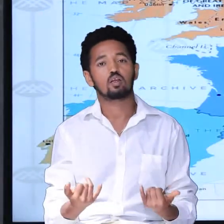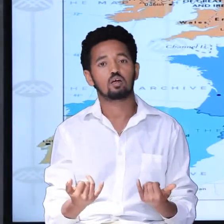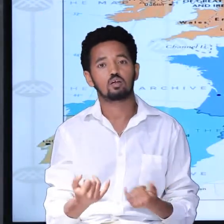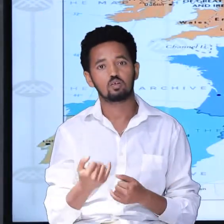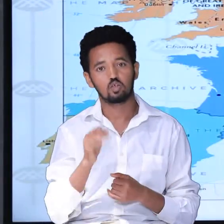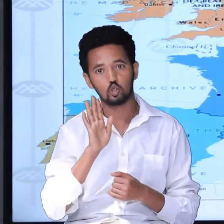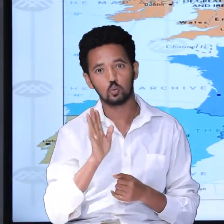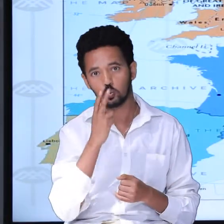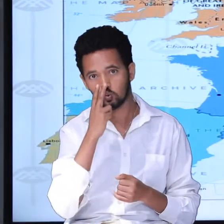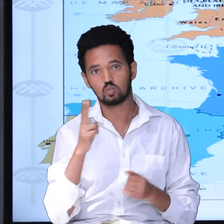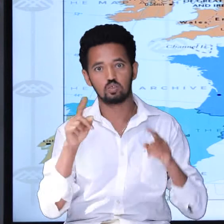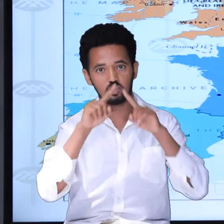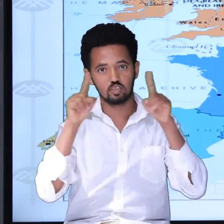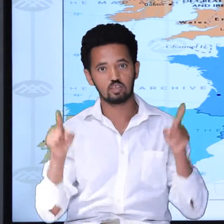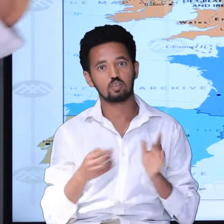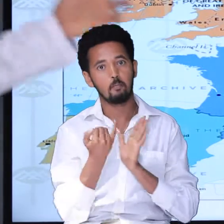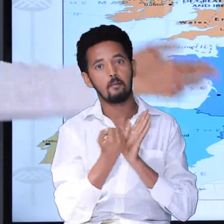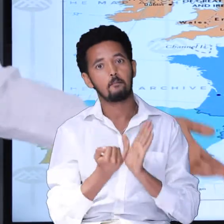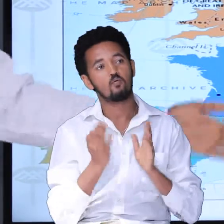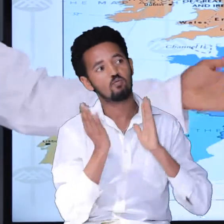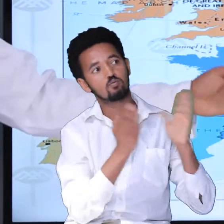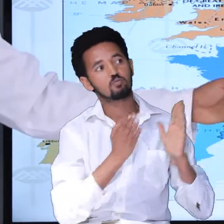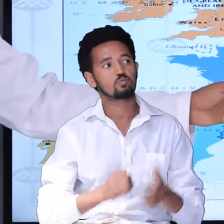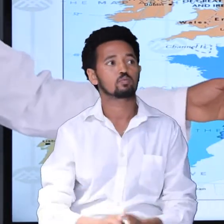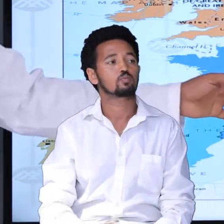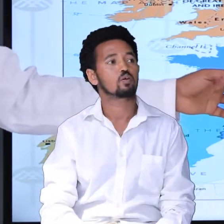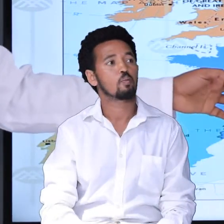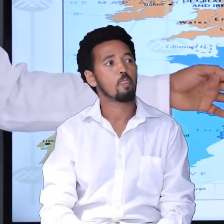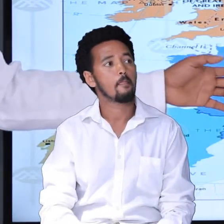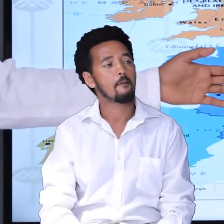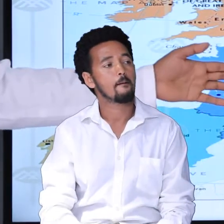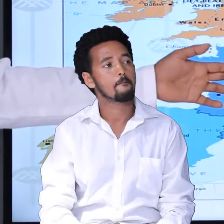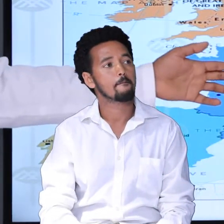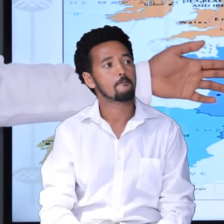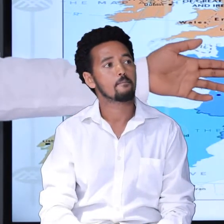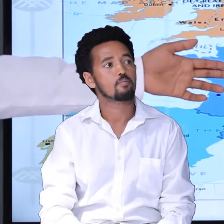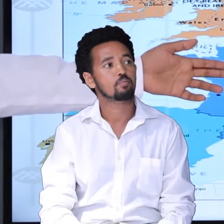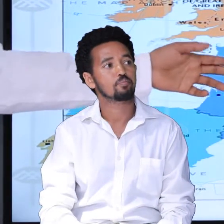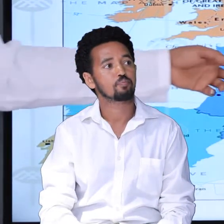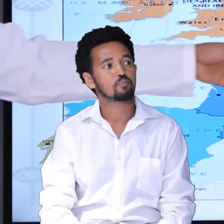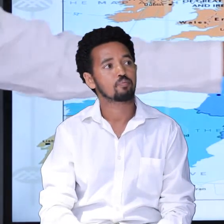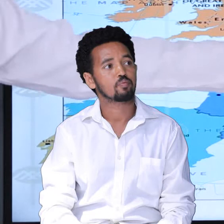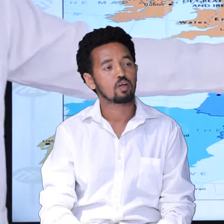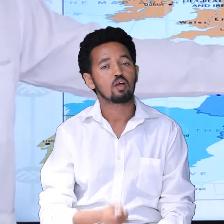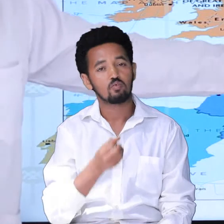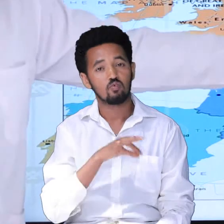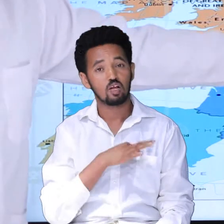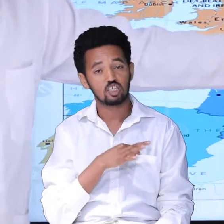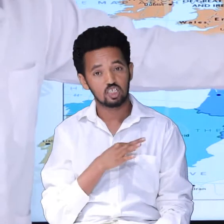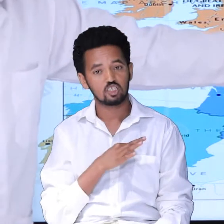provinces of Europe. Let us see the map of Europe. His initial at France, he expanded the French influence